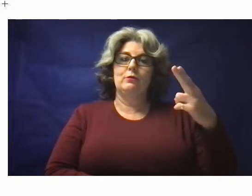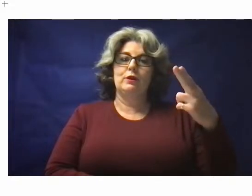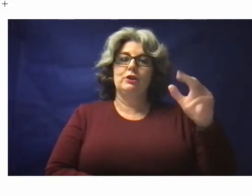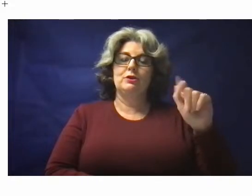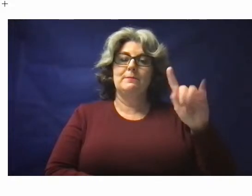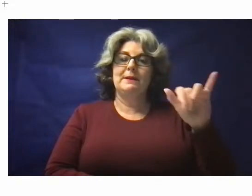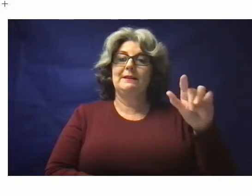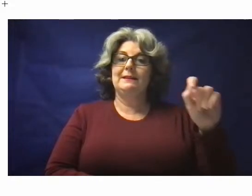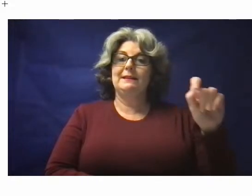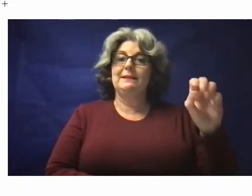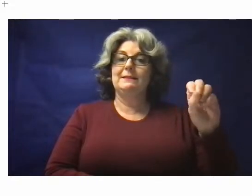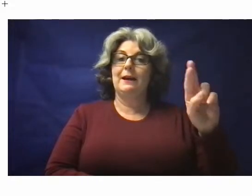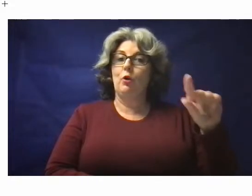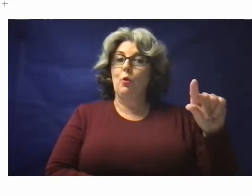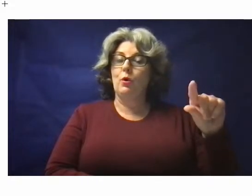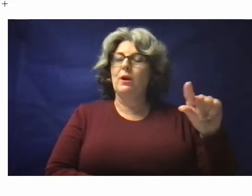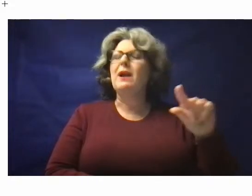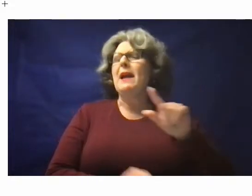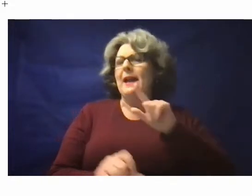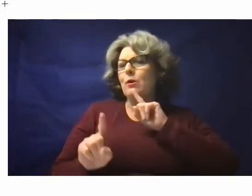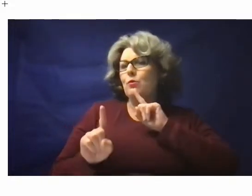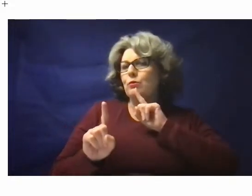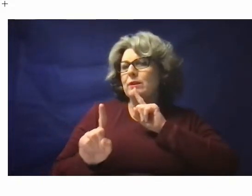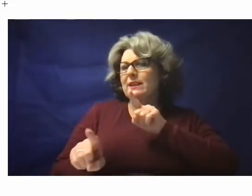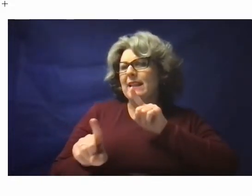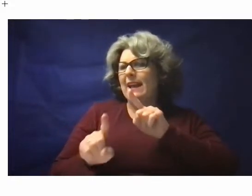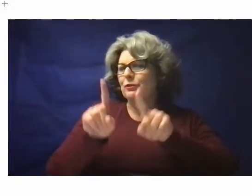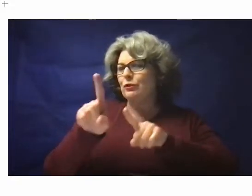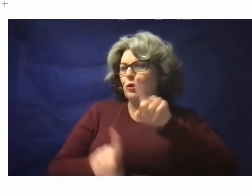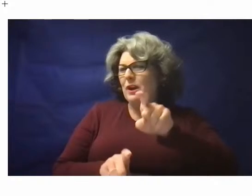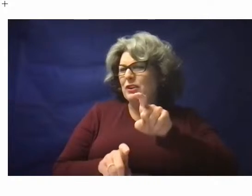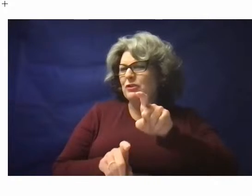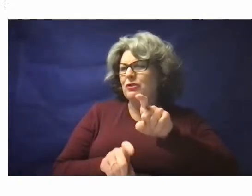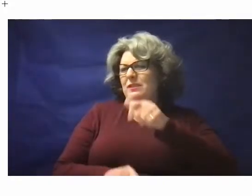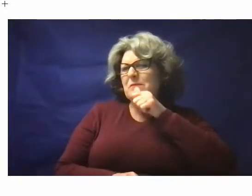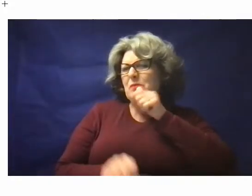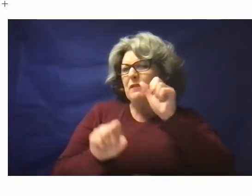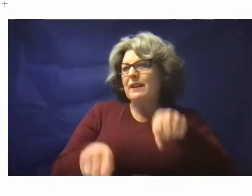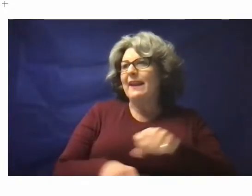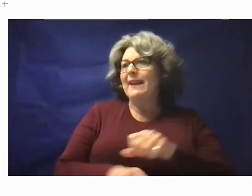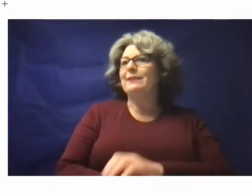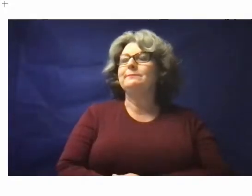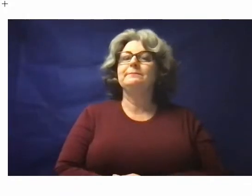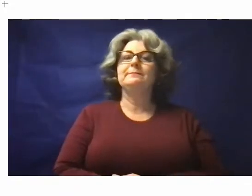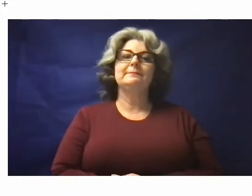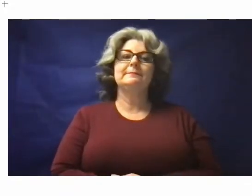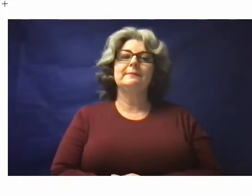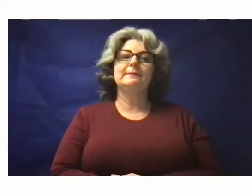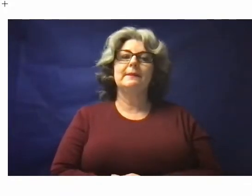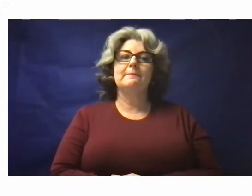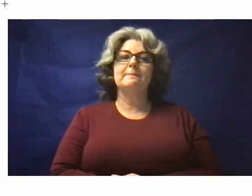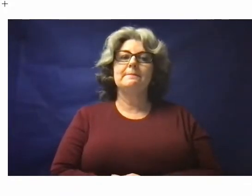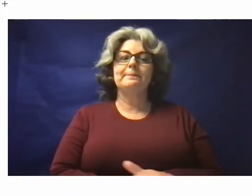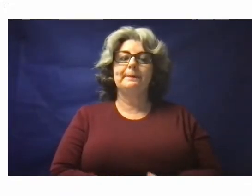then we'll be able to field them in the right direction and get some actual support for you. Okay, so if you don't mind, I will go back